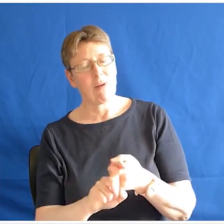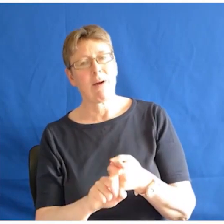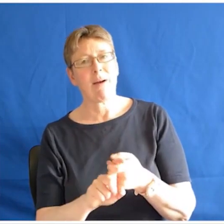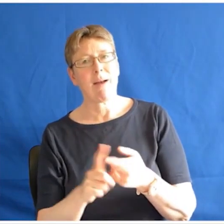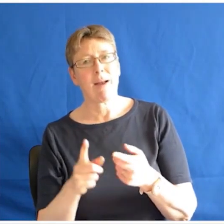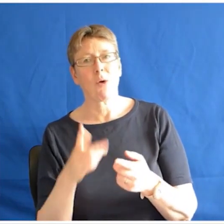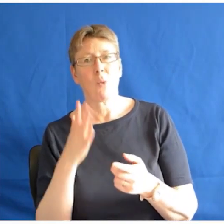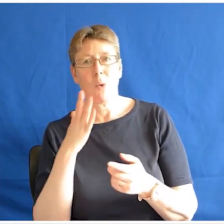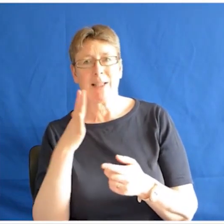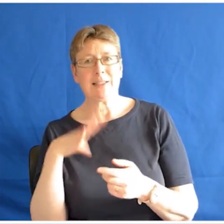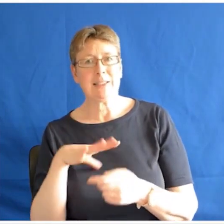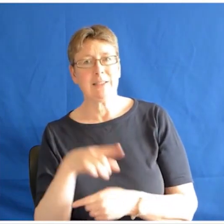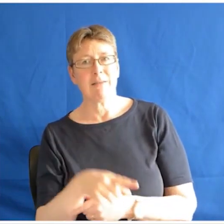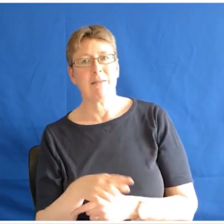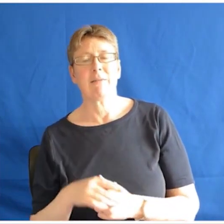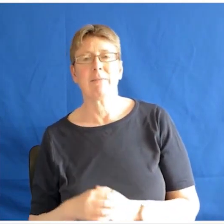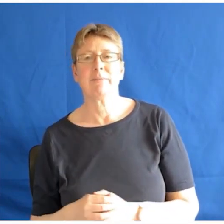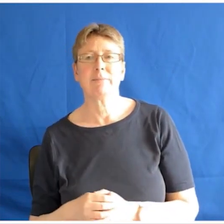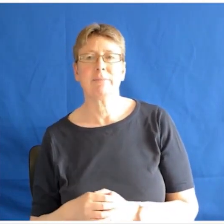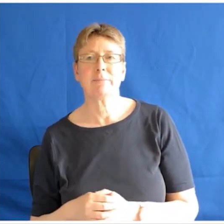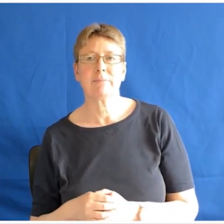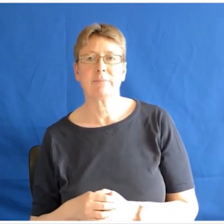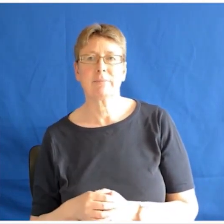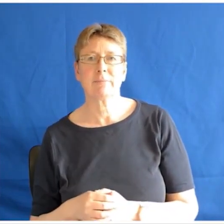it, you have been able to rely.